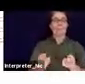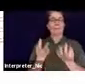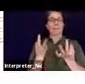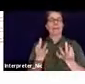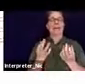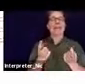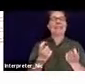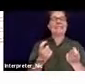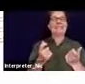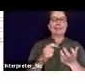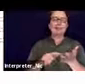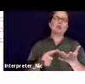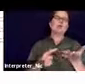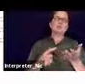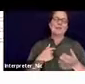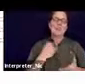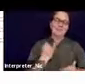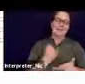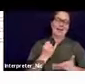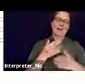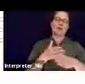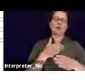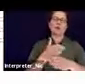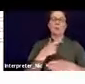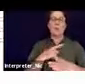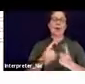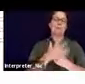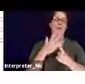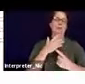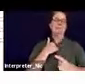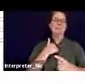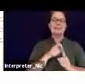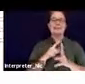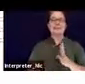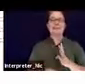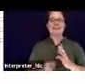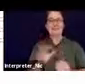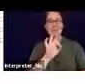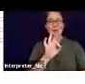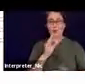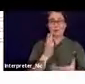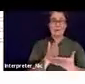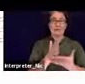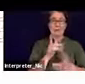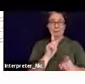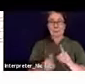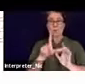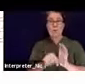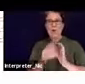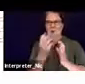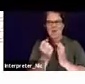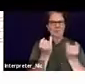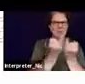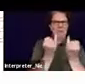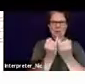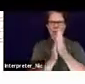a reason I didn't get a job because of my disability, but it's not most of the time, it's simply because it's a really competitive field, and there are better candidates out there.